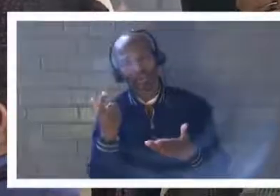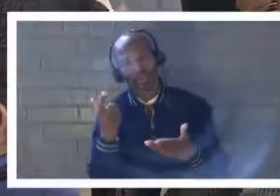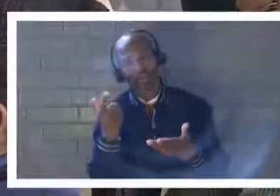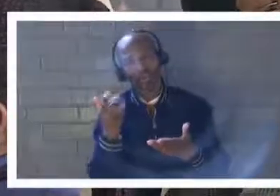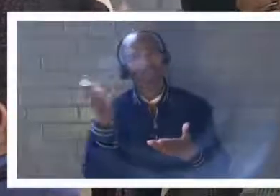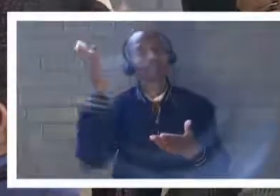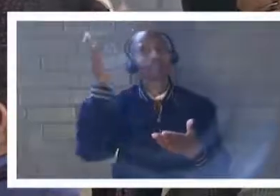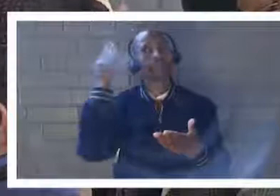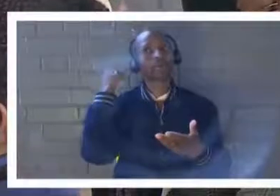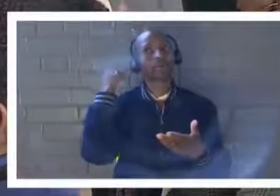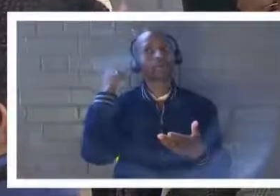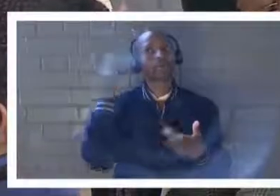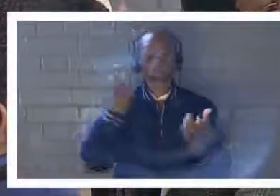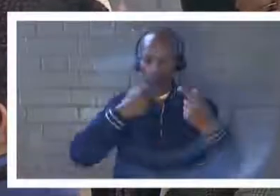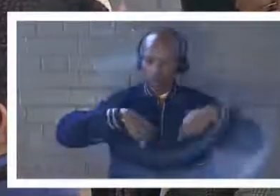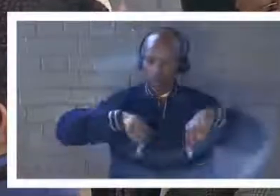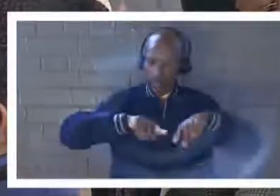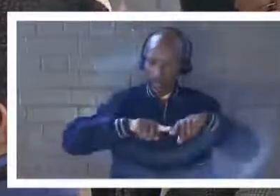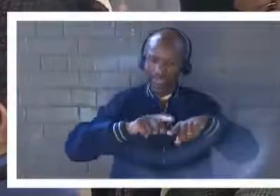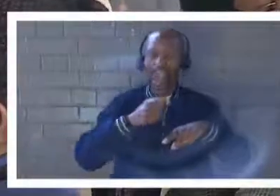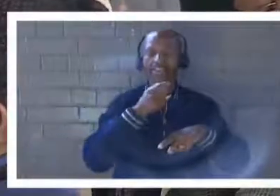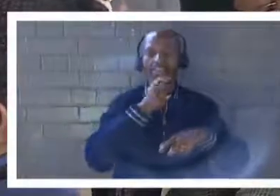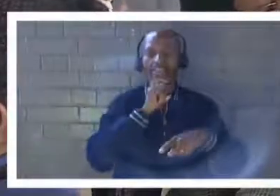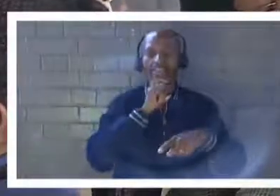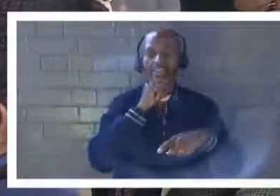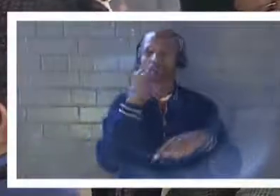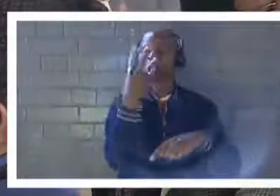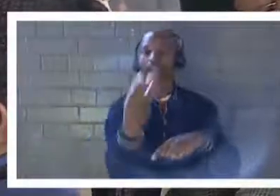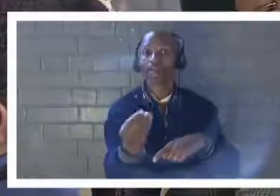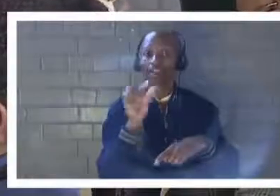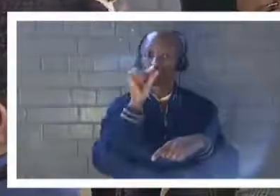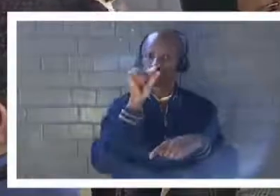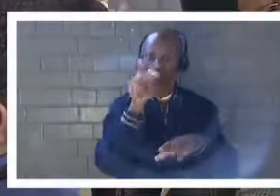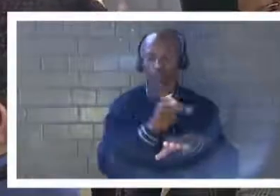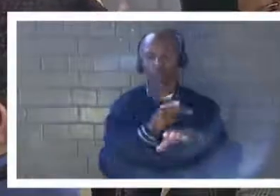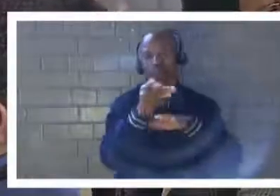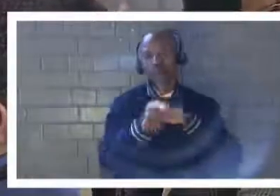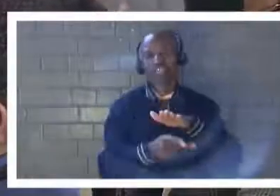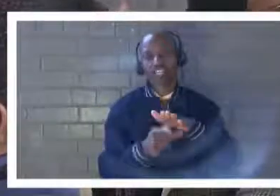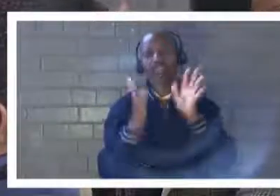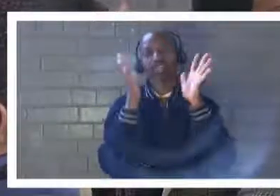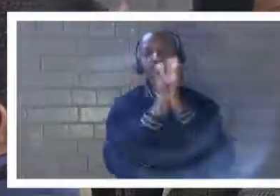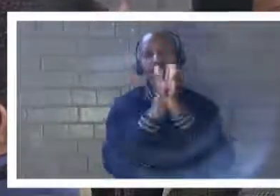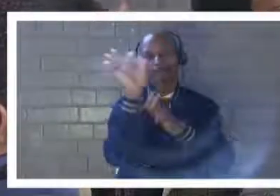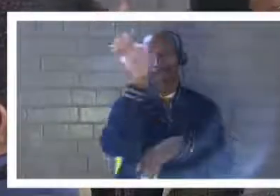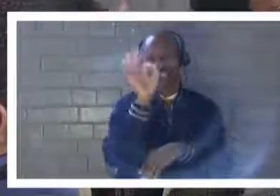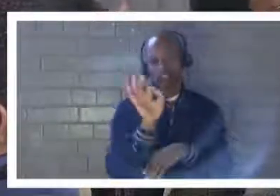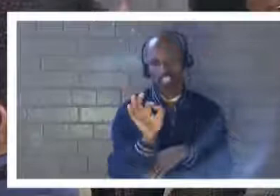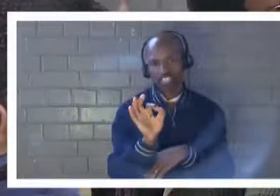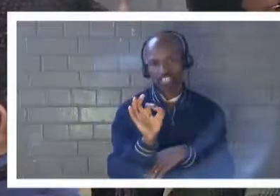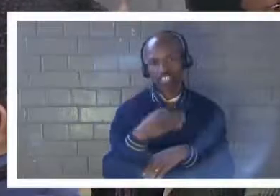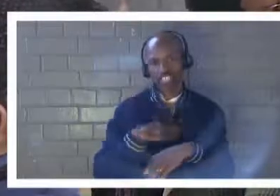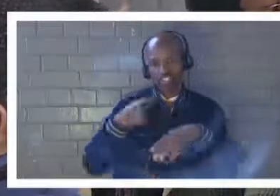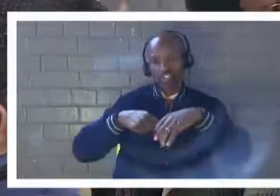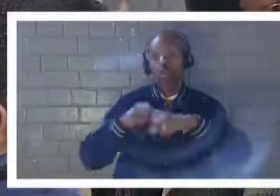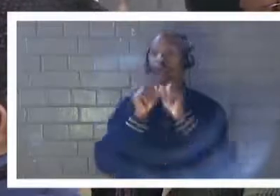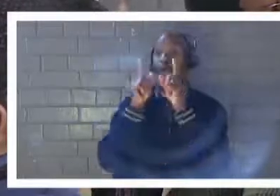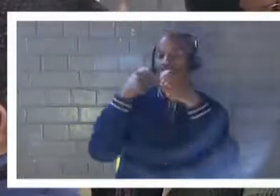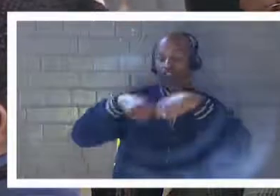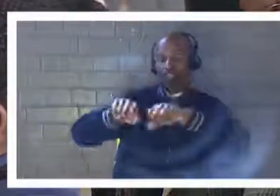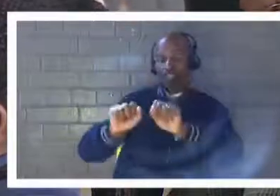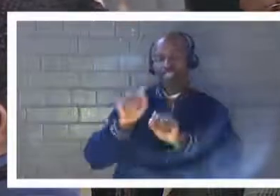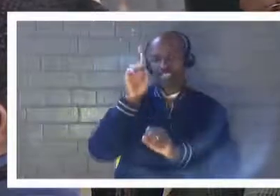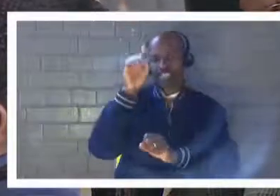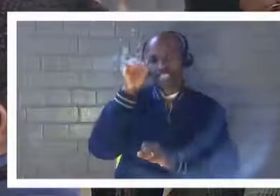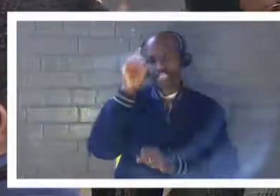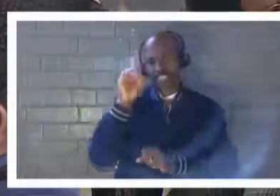in the past we used to have our small project under 10%. As you are aware, Chairperson, that the